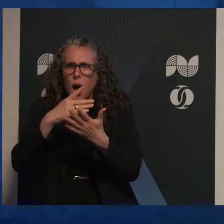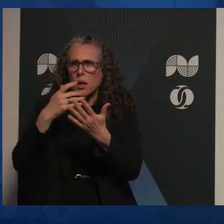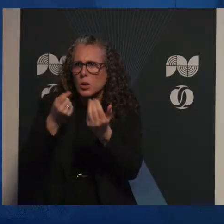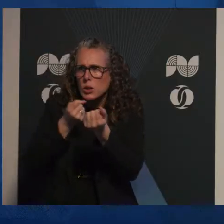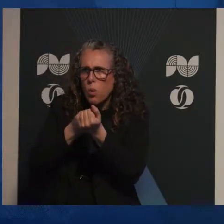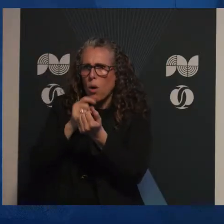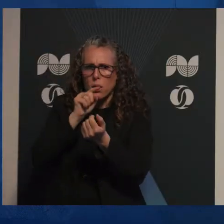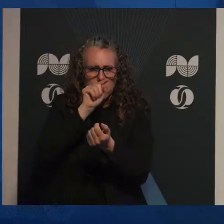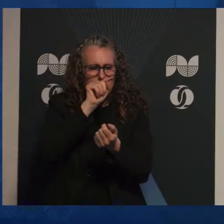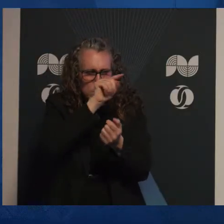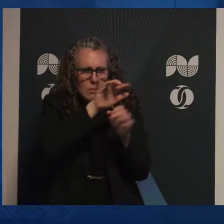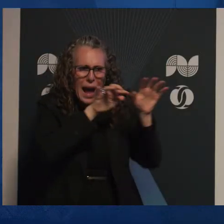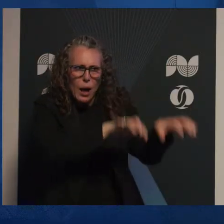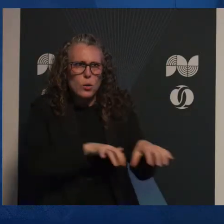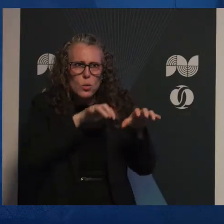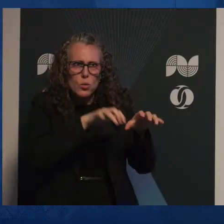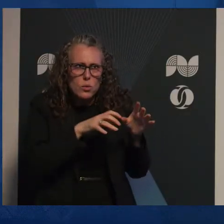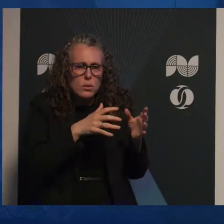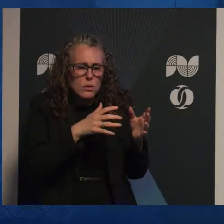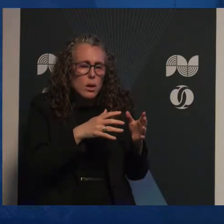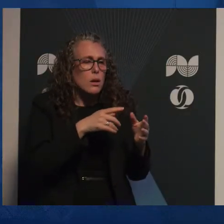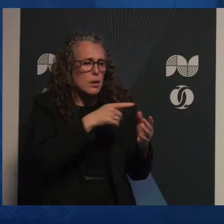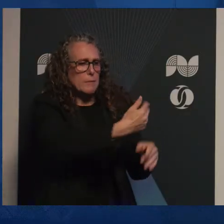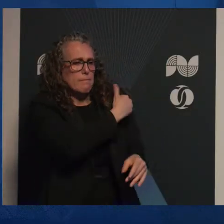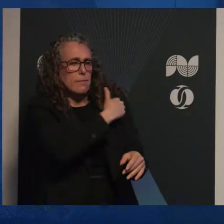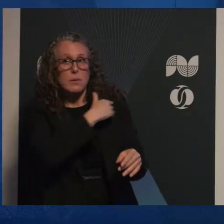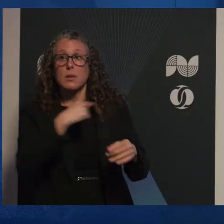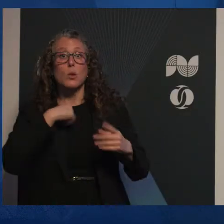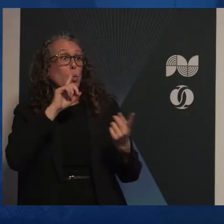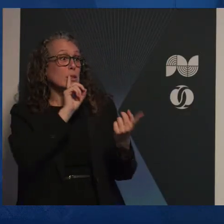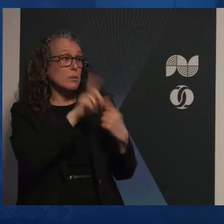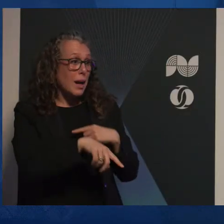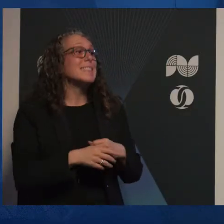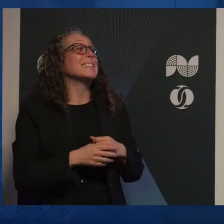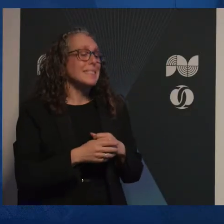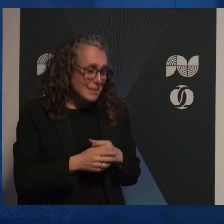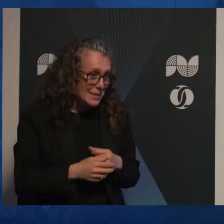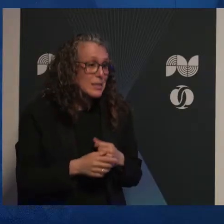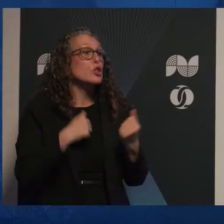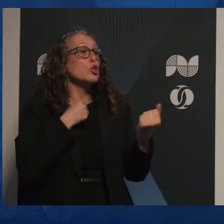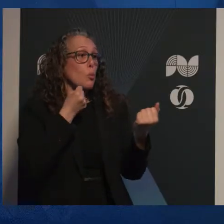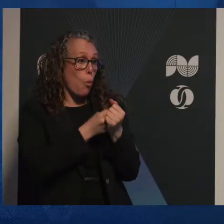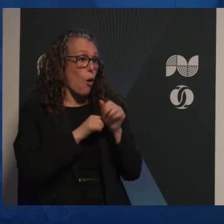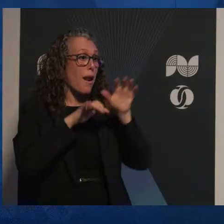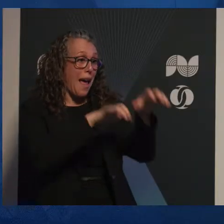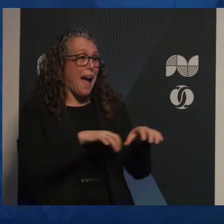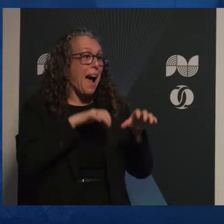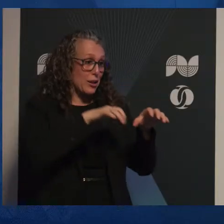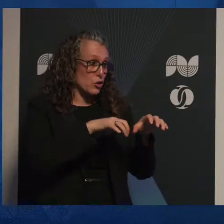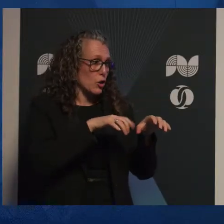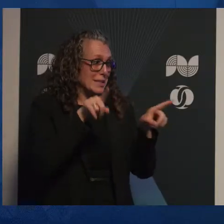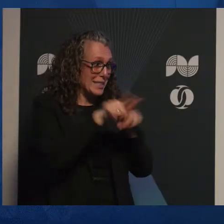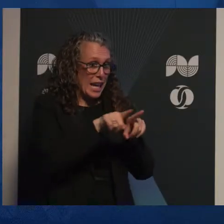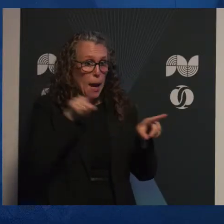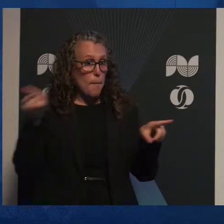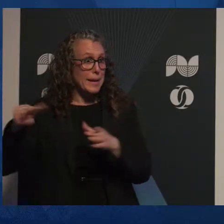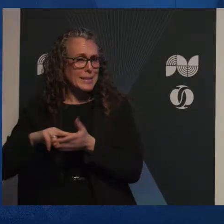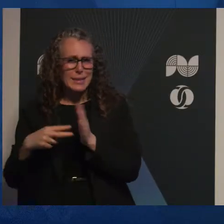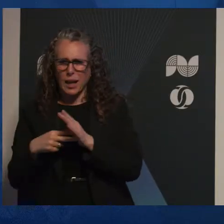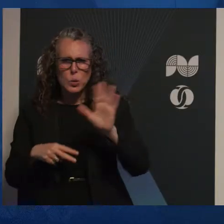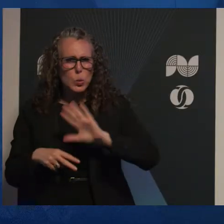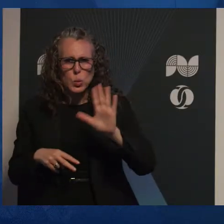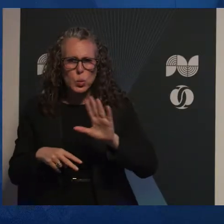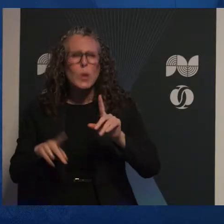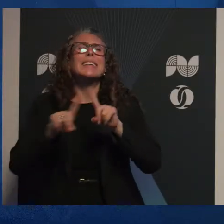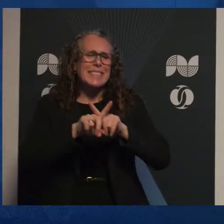the agricultural sector. And our response is, yes, the support for the agricultural sector is different. We will put in place a